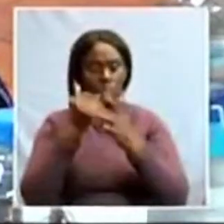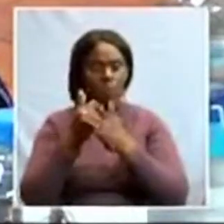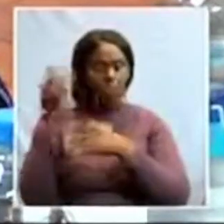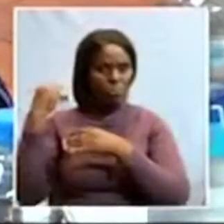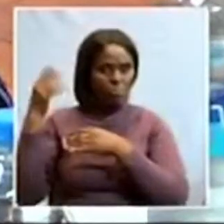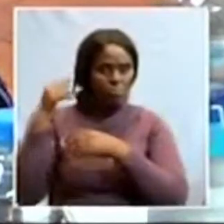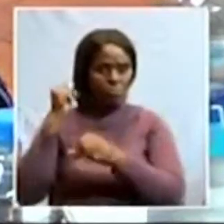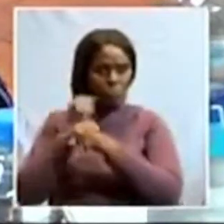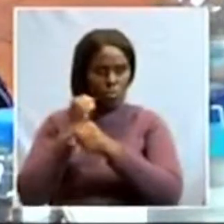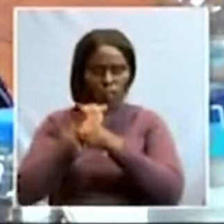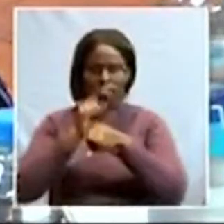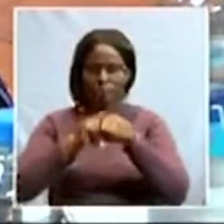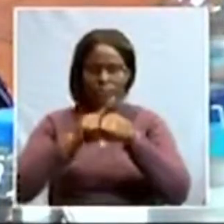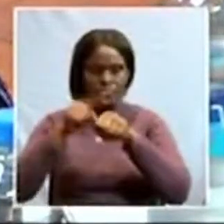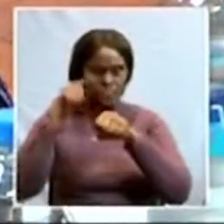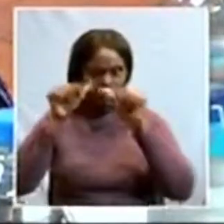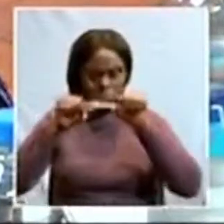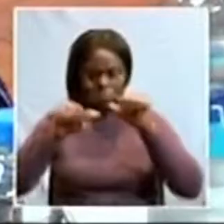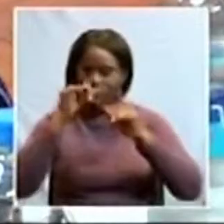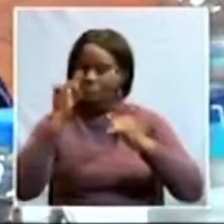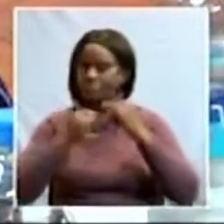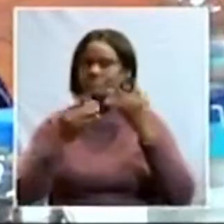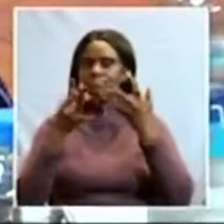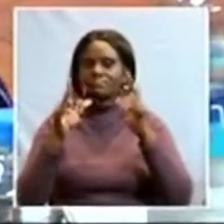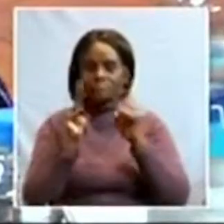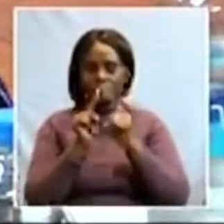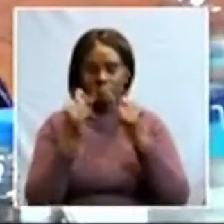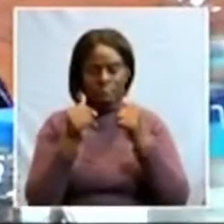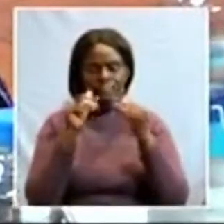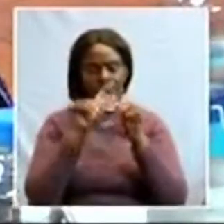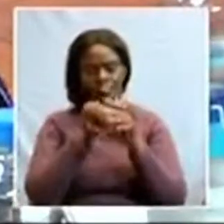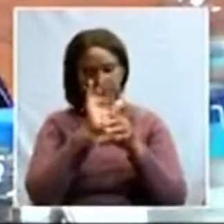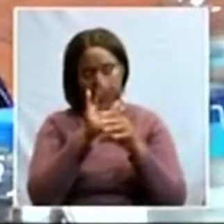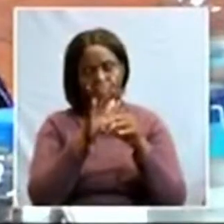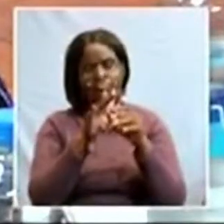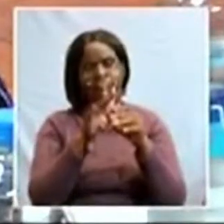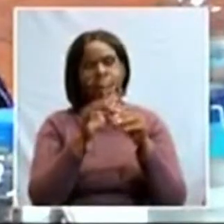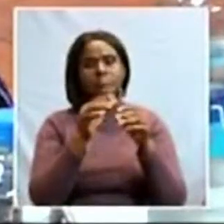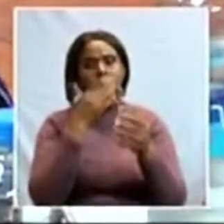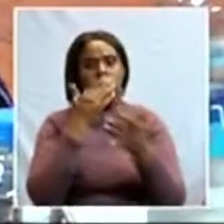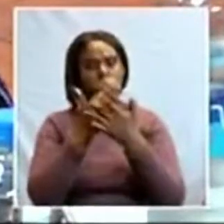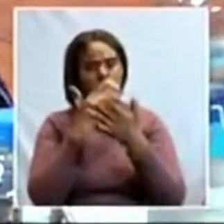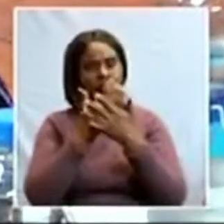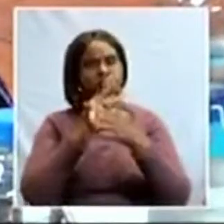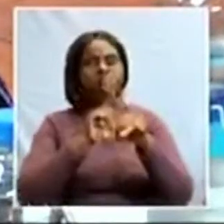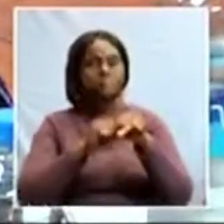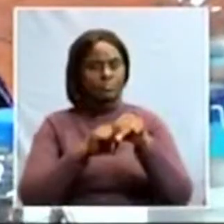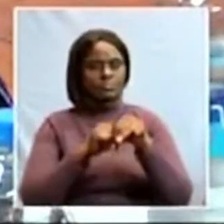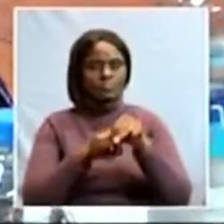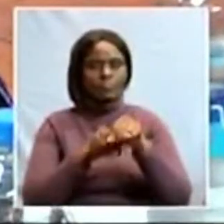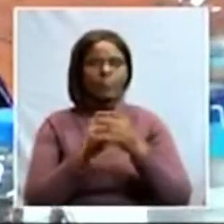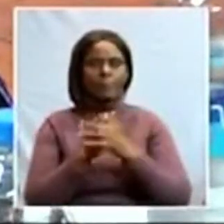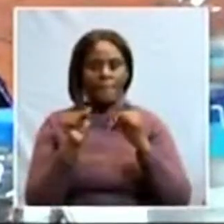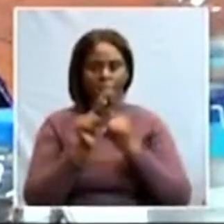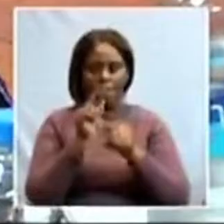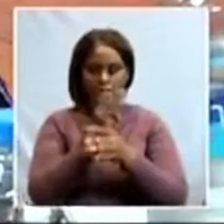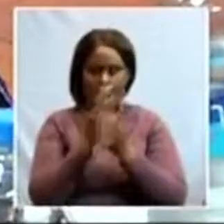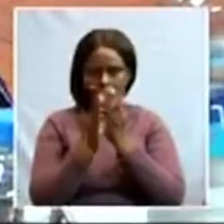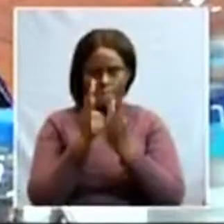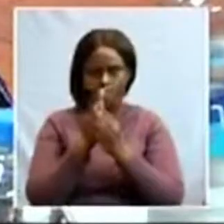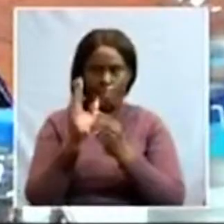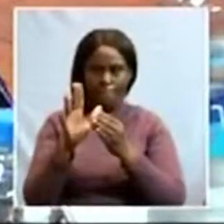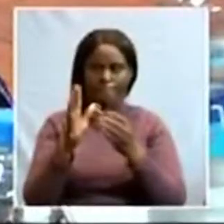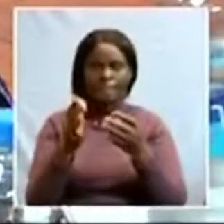outstanding works at the time of audit were completed and are in defect liability period. Construction of